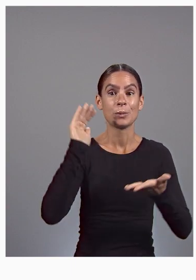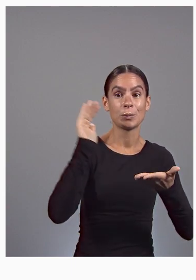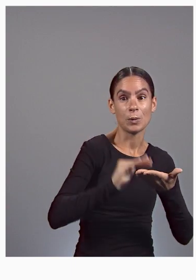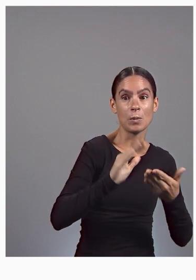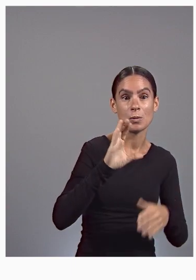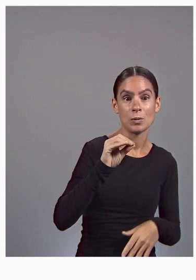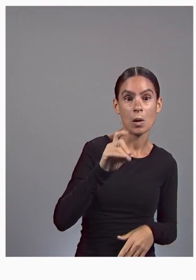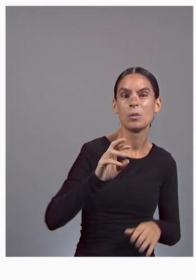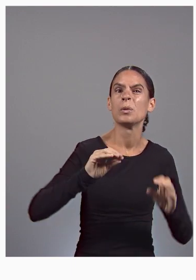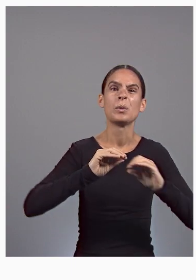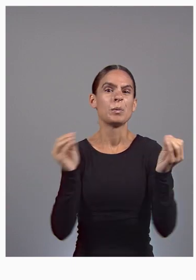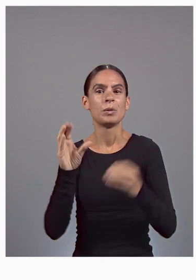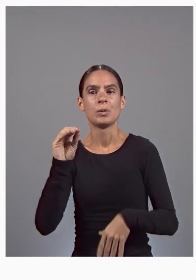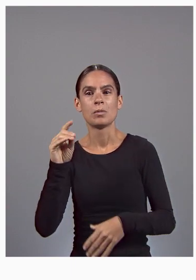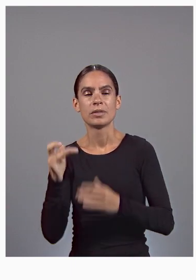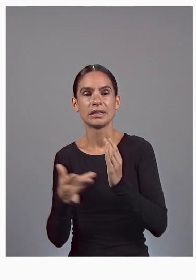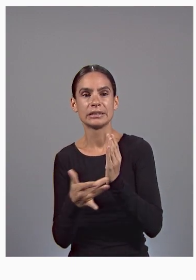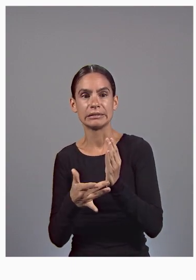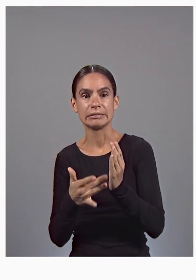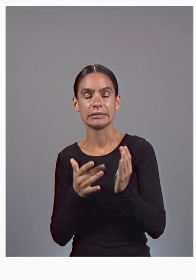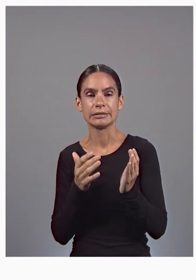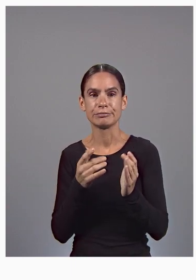less than 25% in 2020.